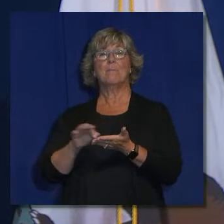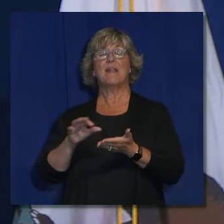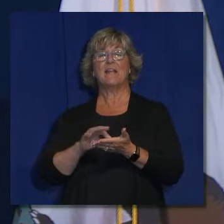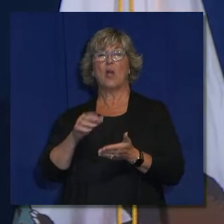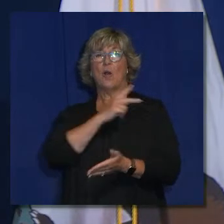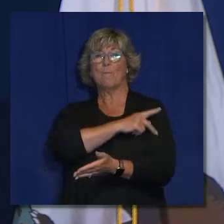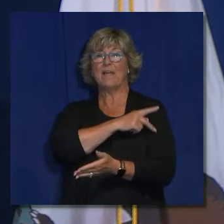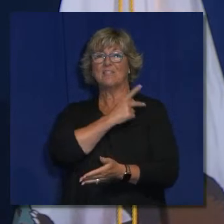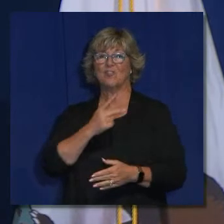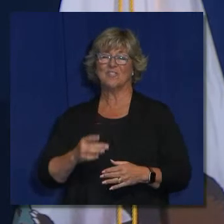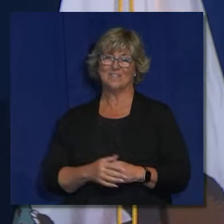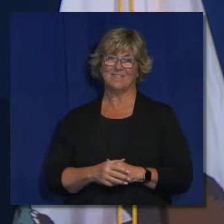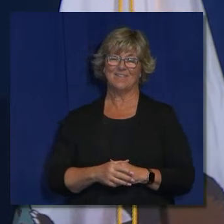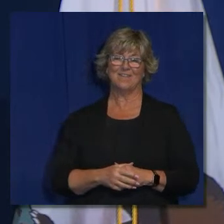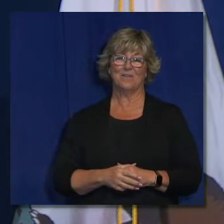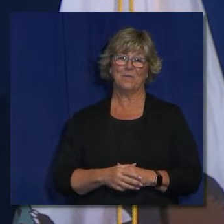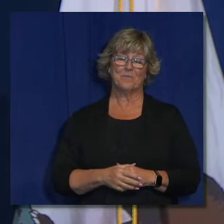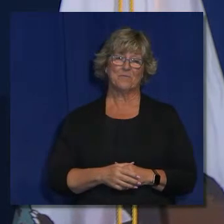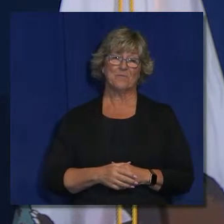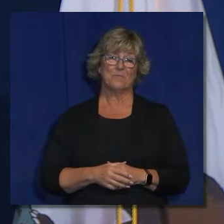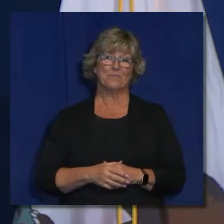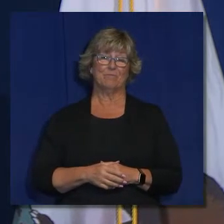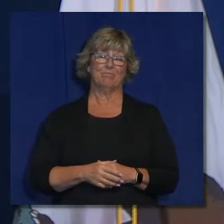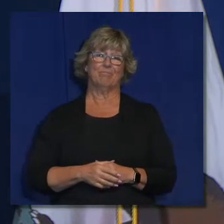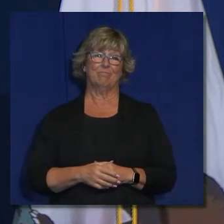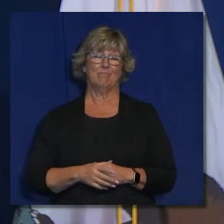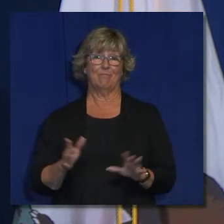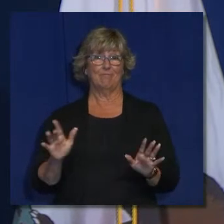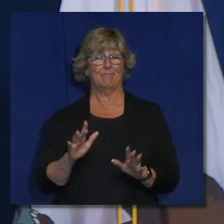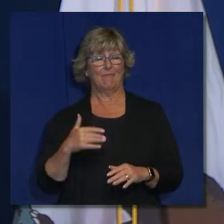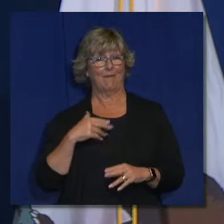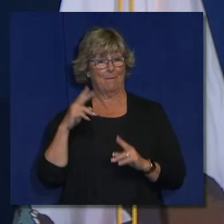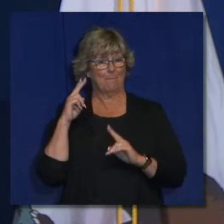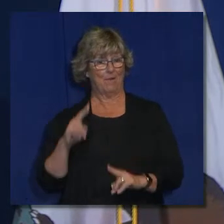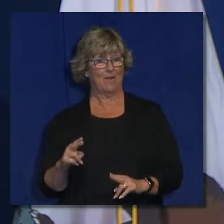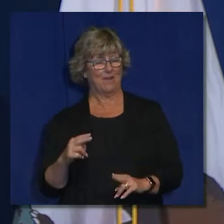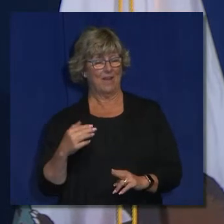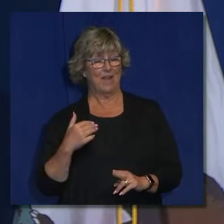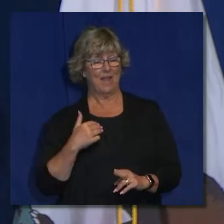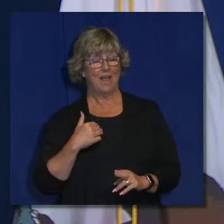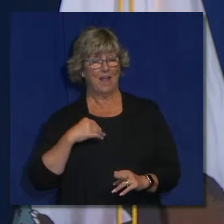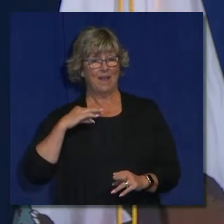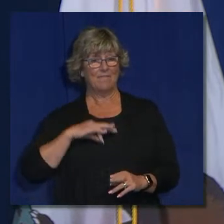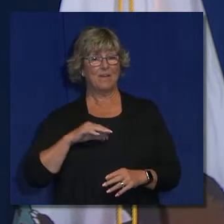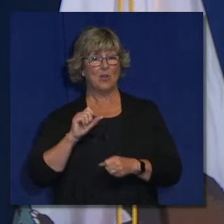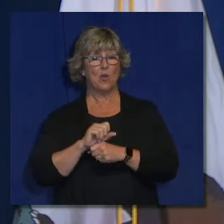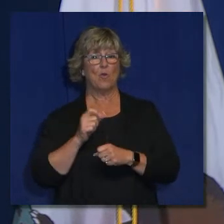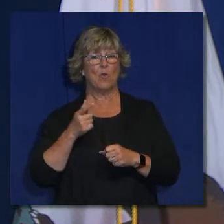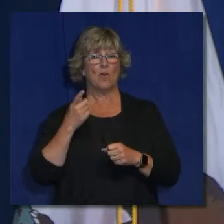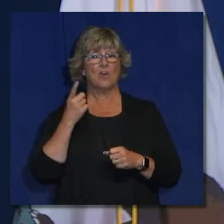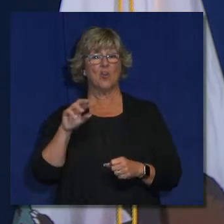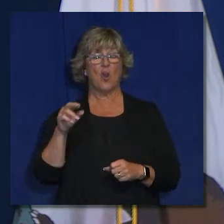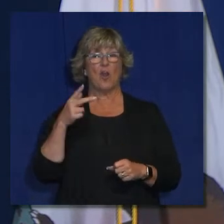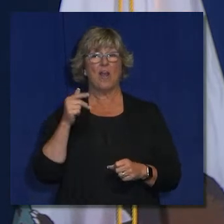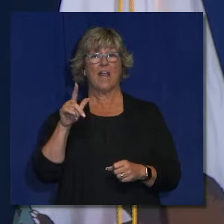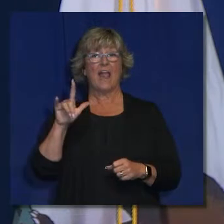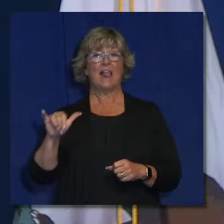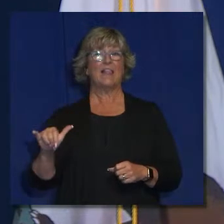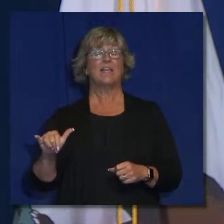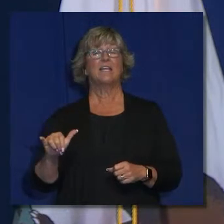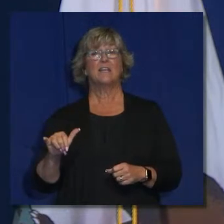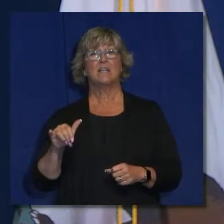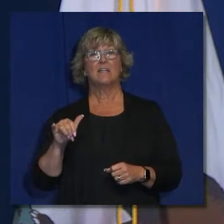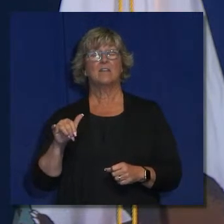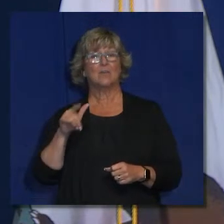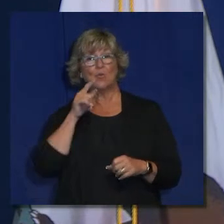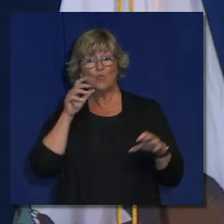Well, I'm deeply honored to have had the privilege of working with Dr. Galley, who's been a champion of